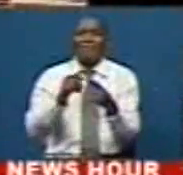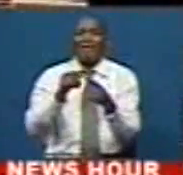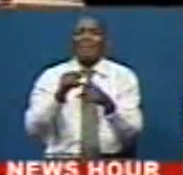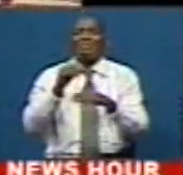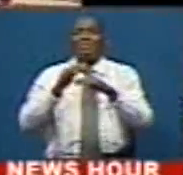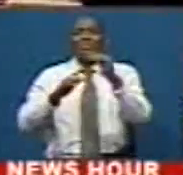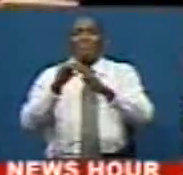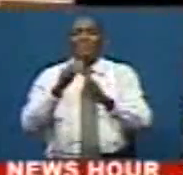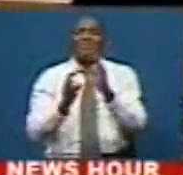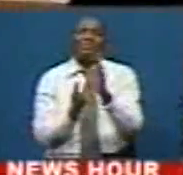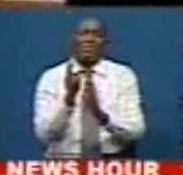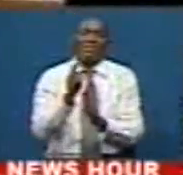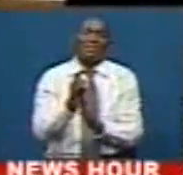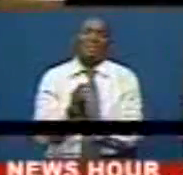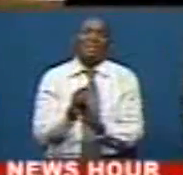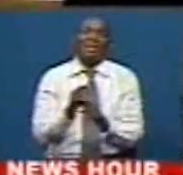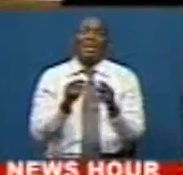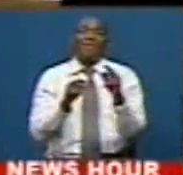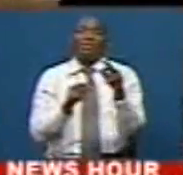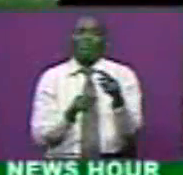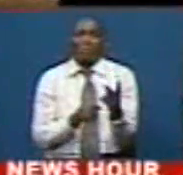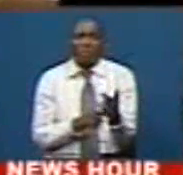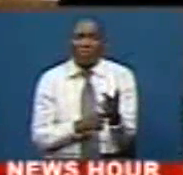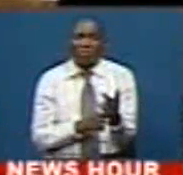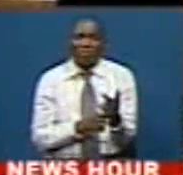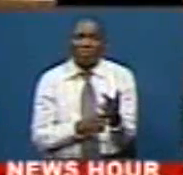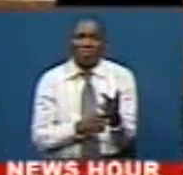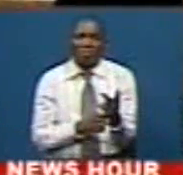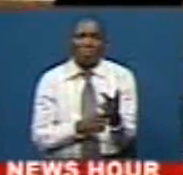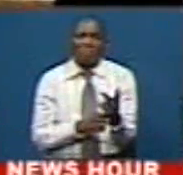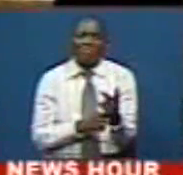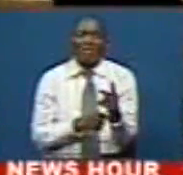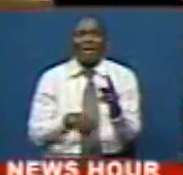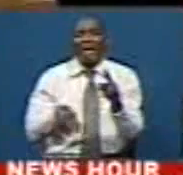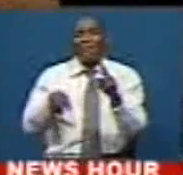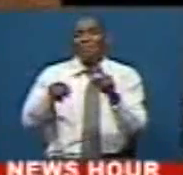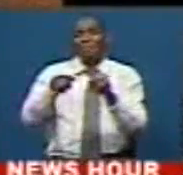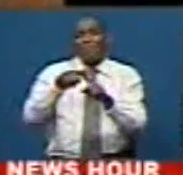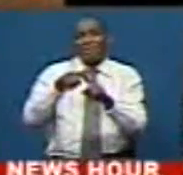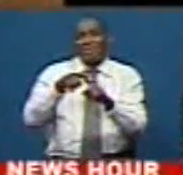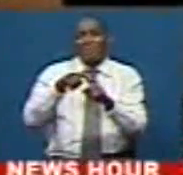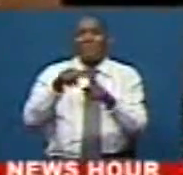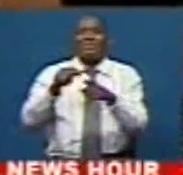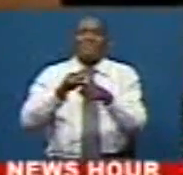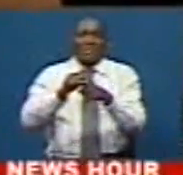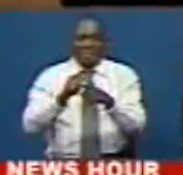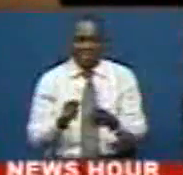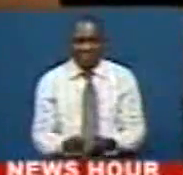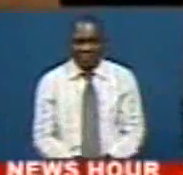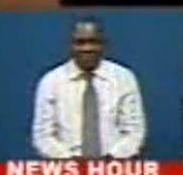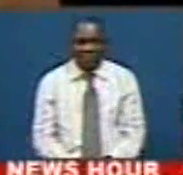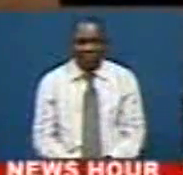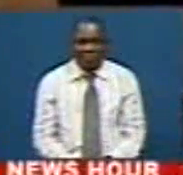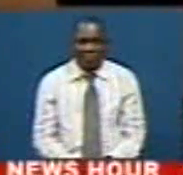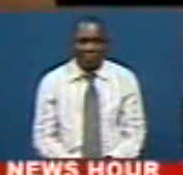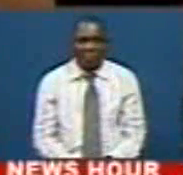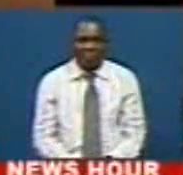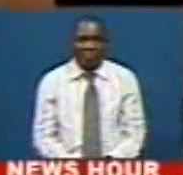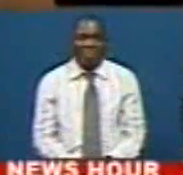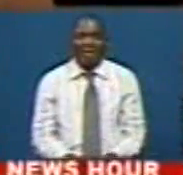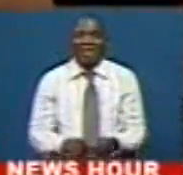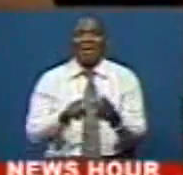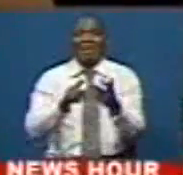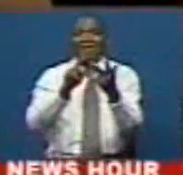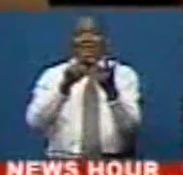infrastructure, two, capacity building or training for that matter, and